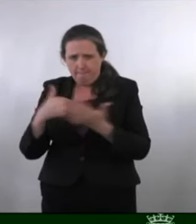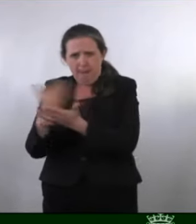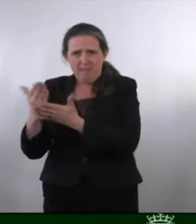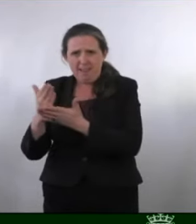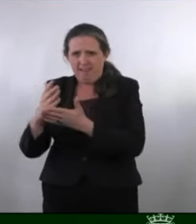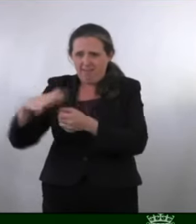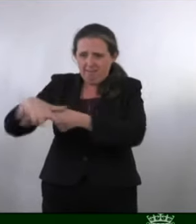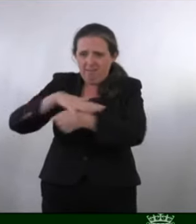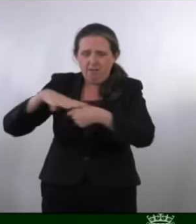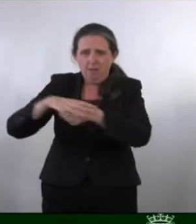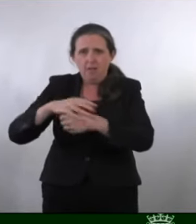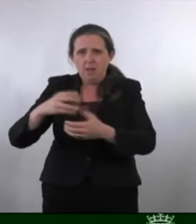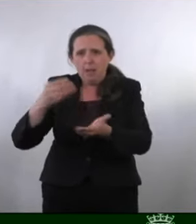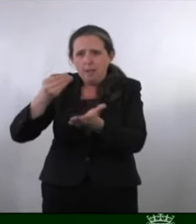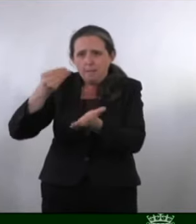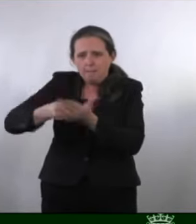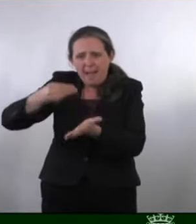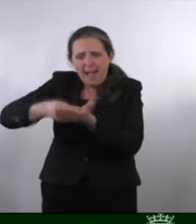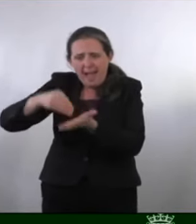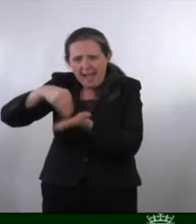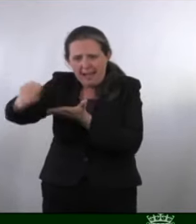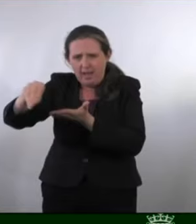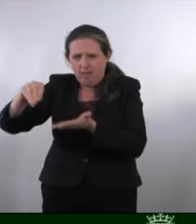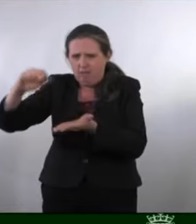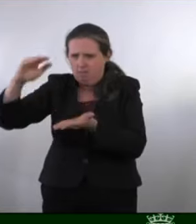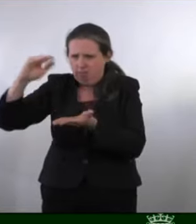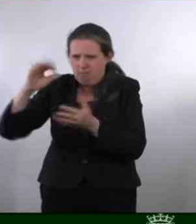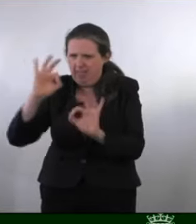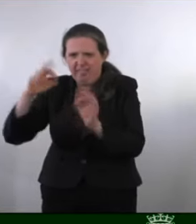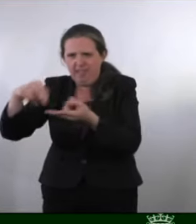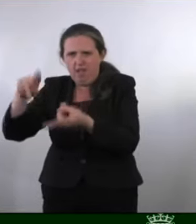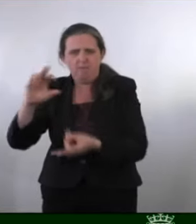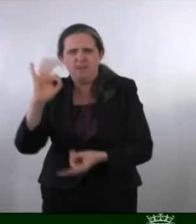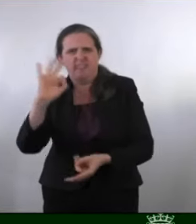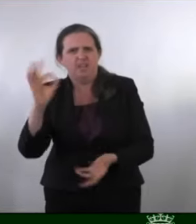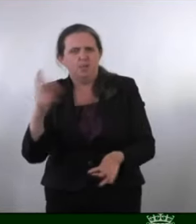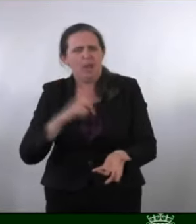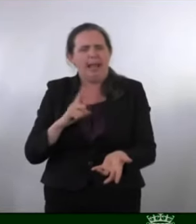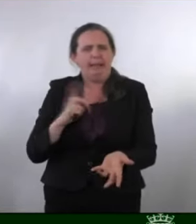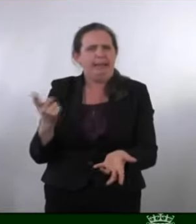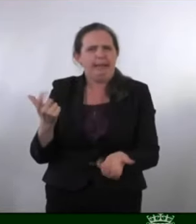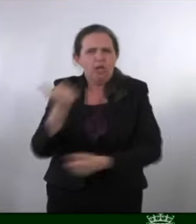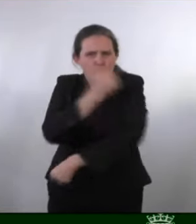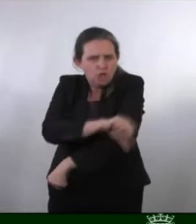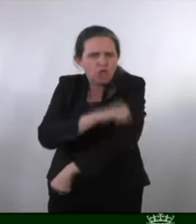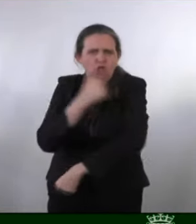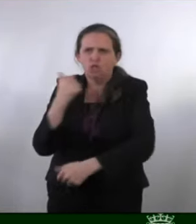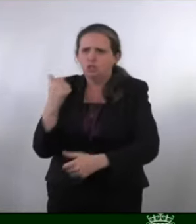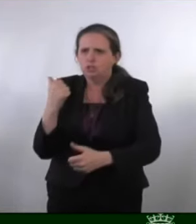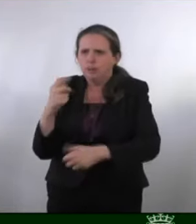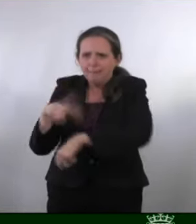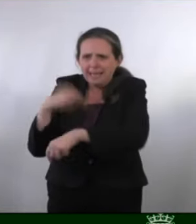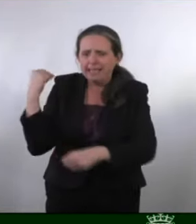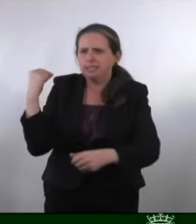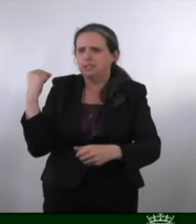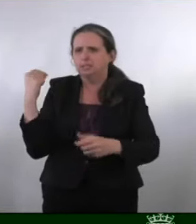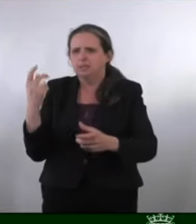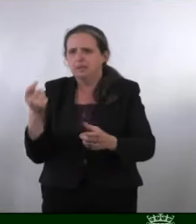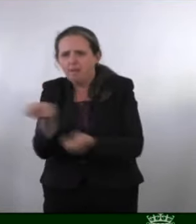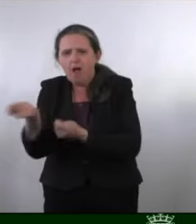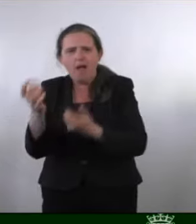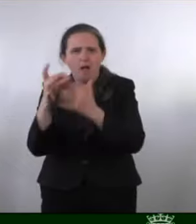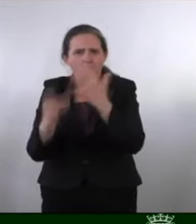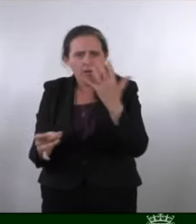that's levelling down, and he doesn't want to be accused of saying one thing and doing another. So will he give a very short answer now and rule